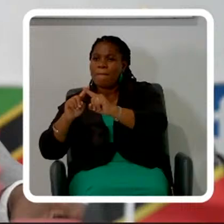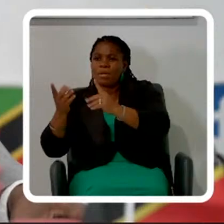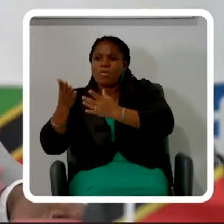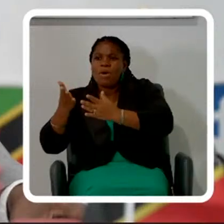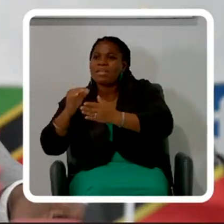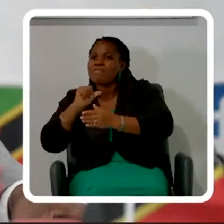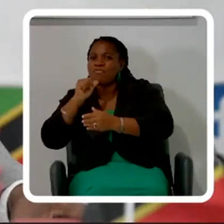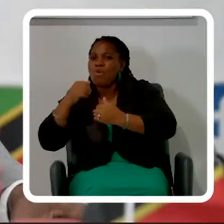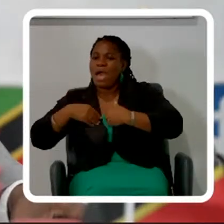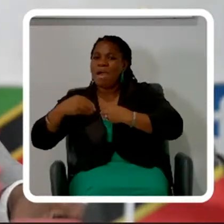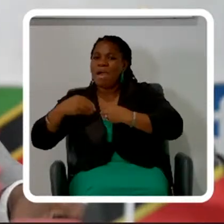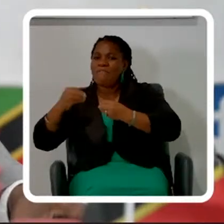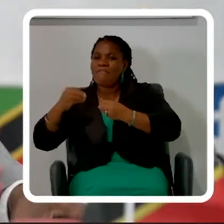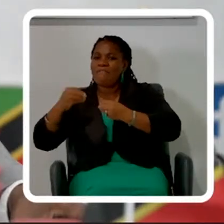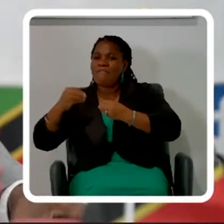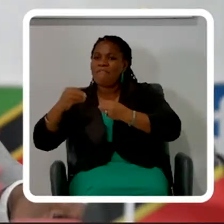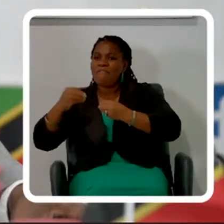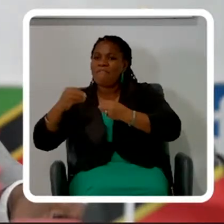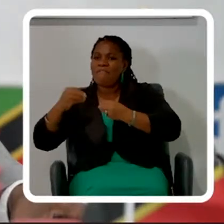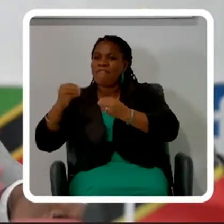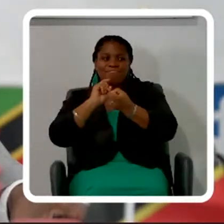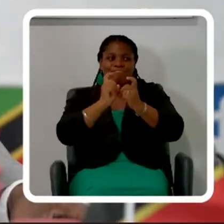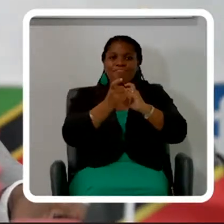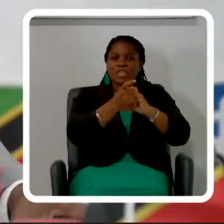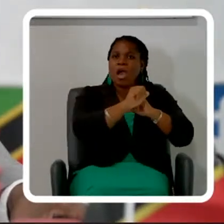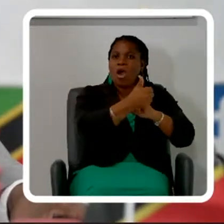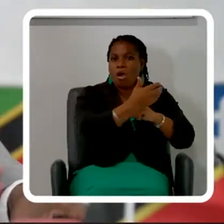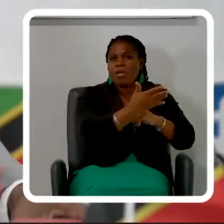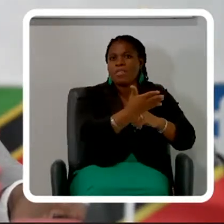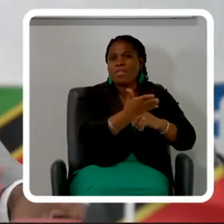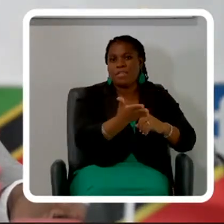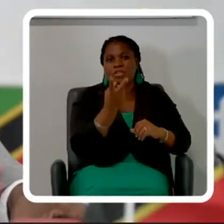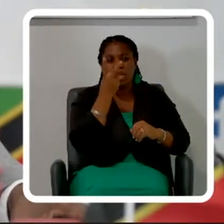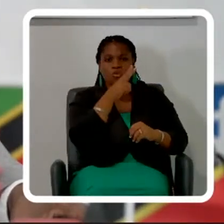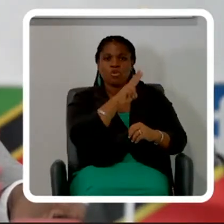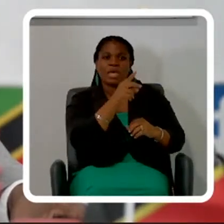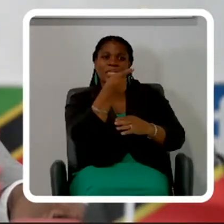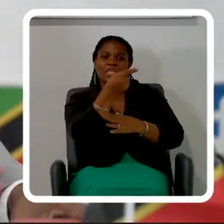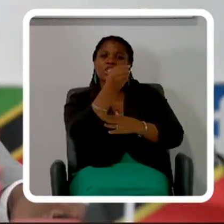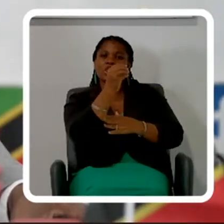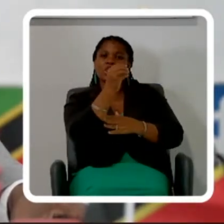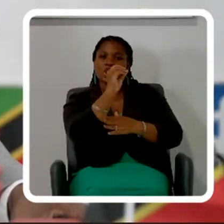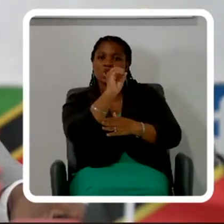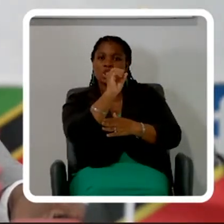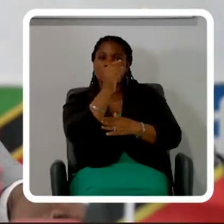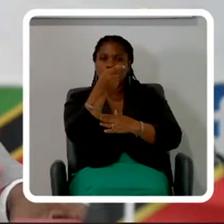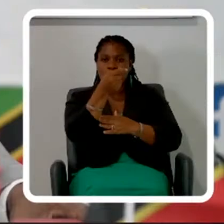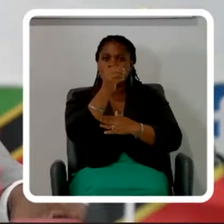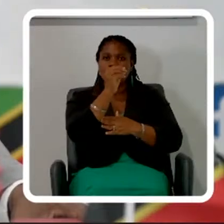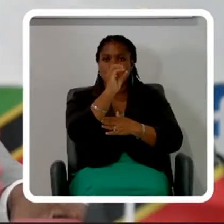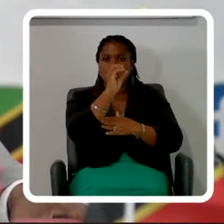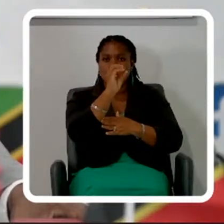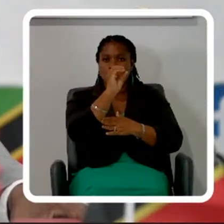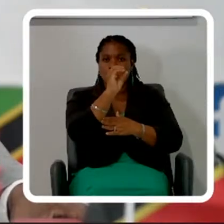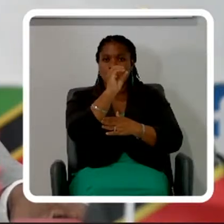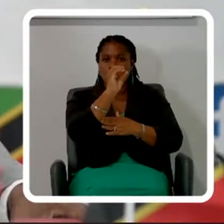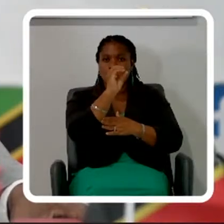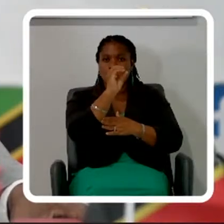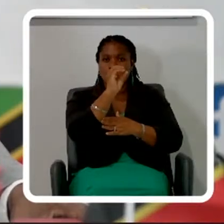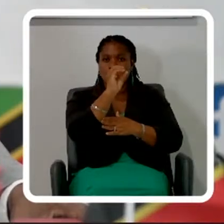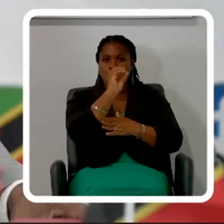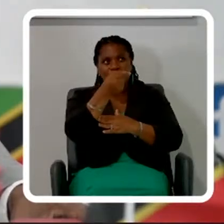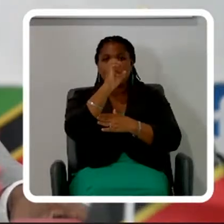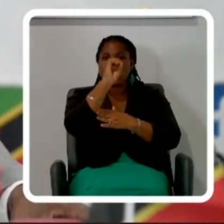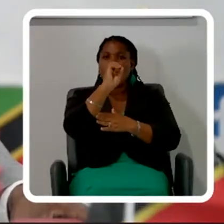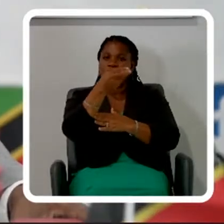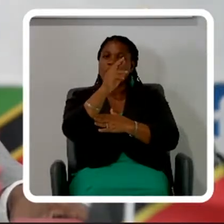can also use natural gas. And guess who is helping us to procure those? Saudi Arabia. But the question becomes, will Saudi Arabia